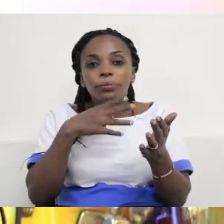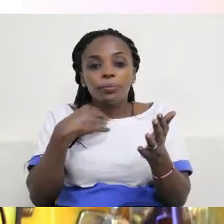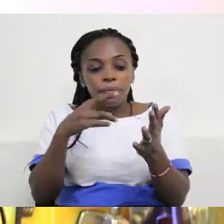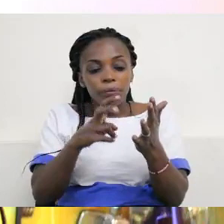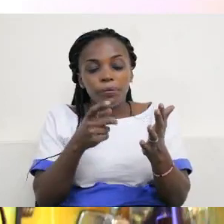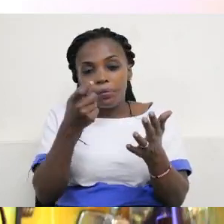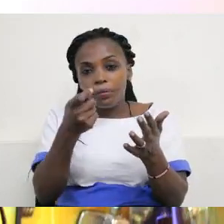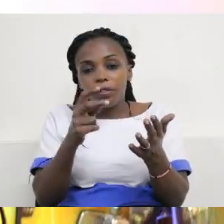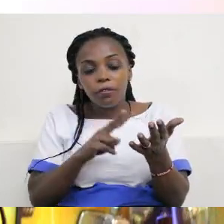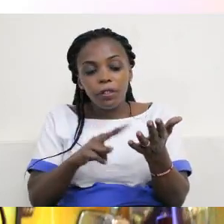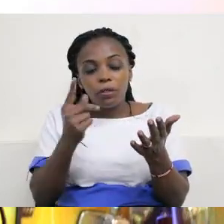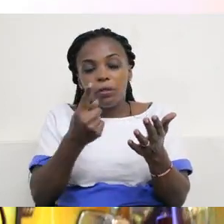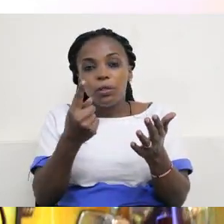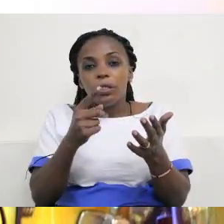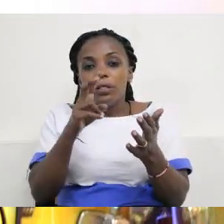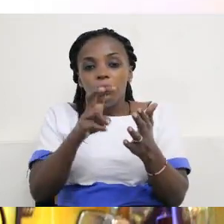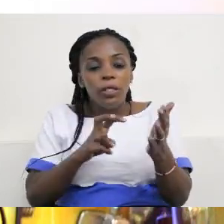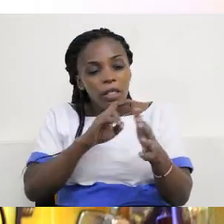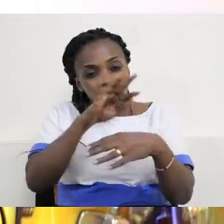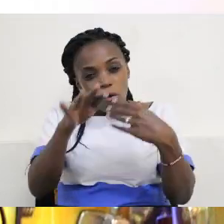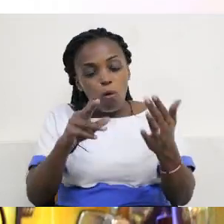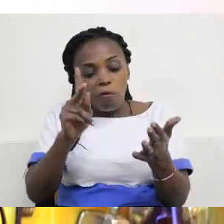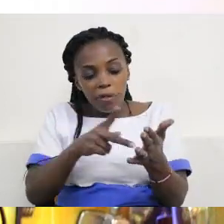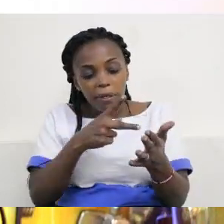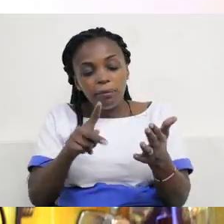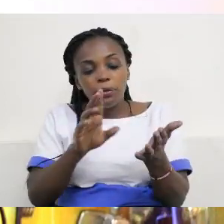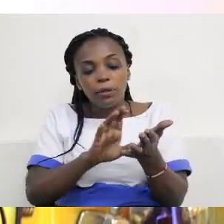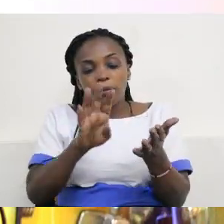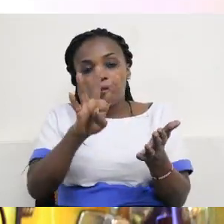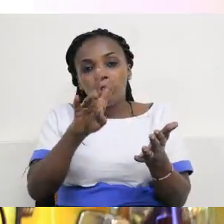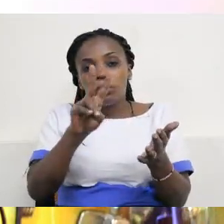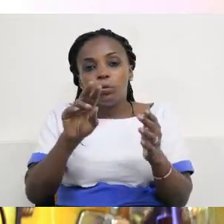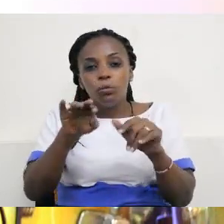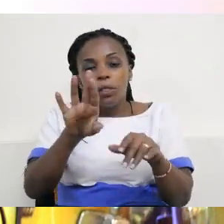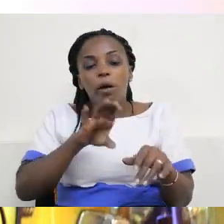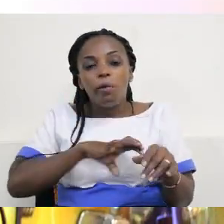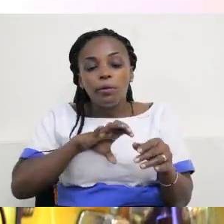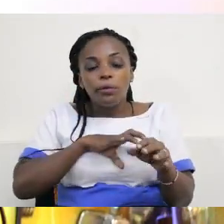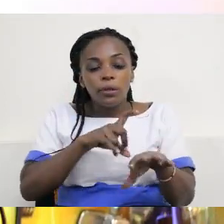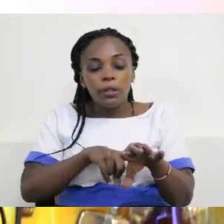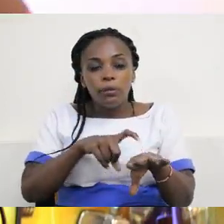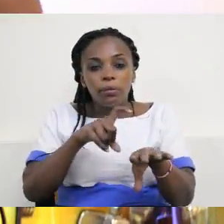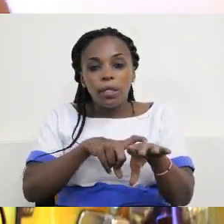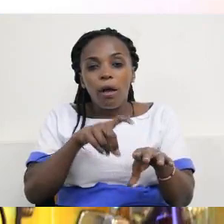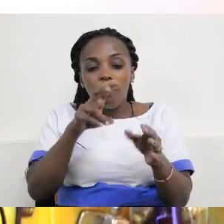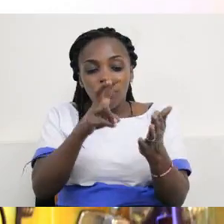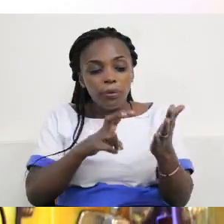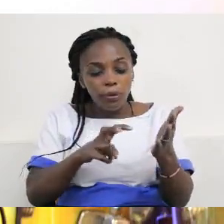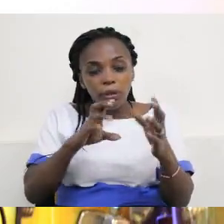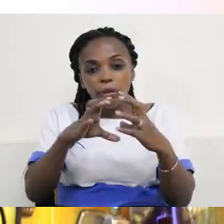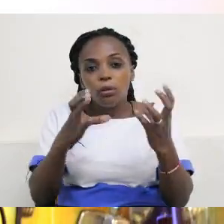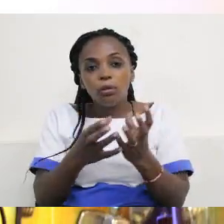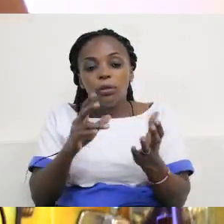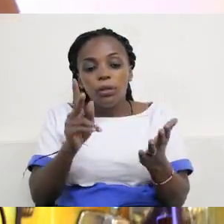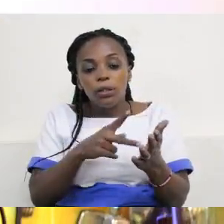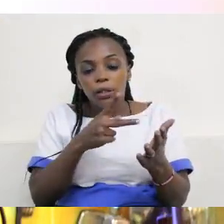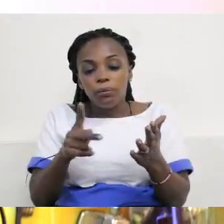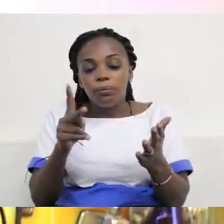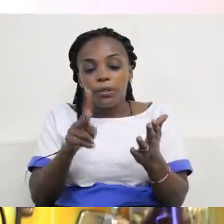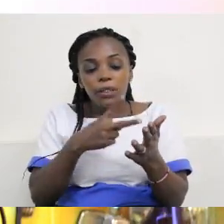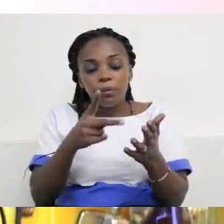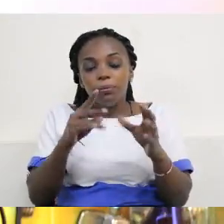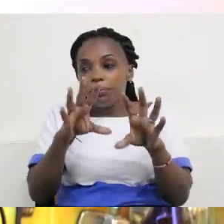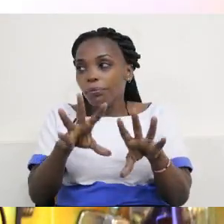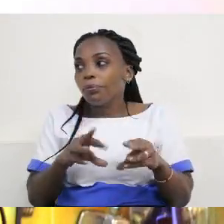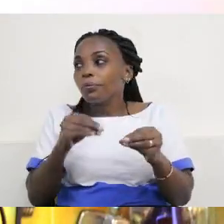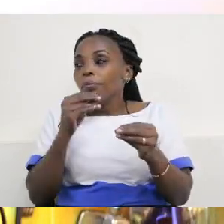few verses. Please read the whole of Psalm chapter 42 at your own time. Because when you read this whole psalm, the psalmist